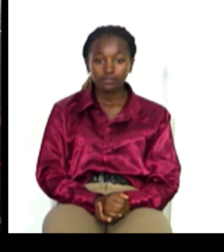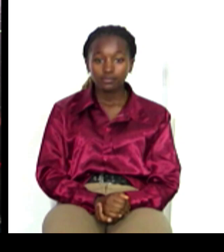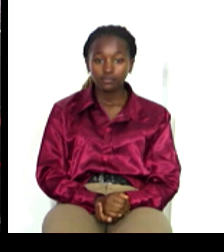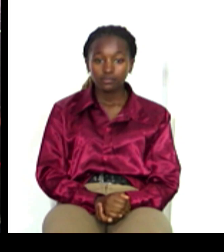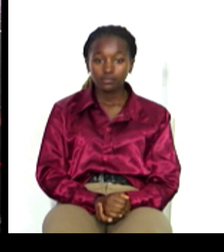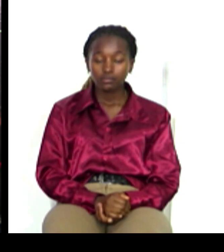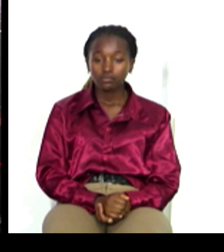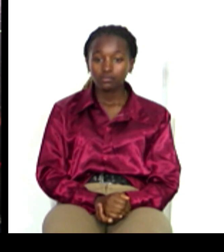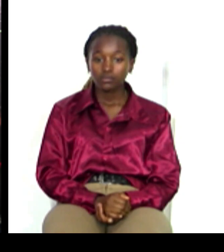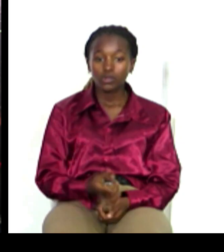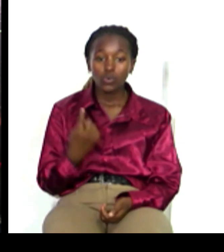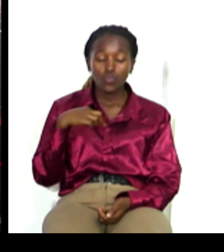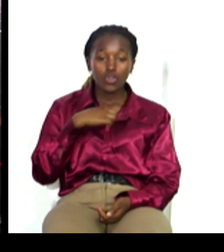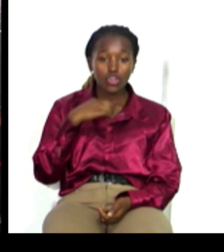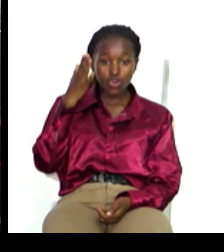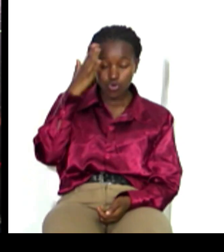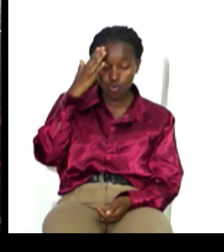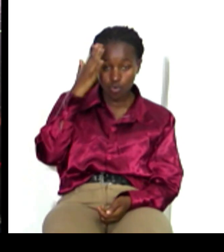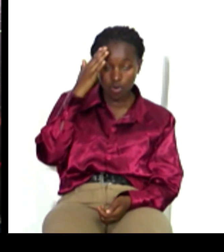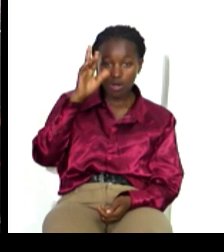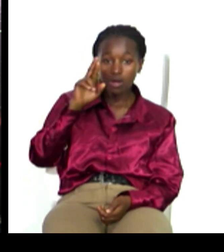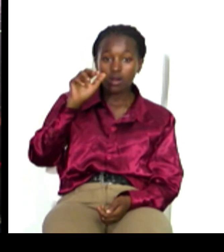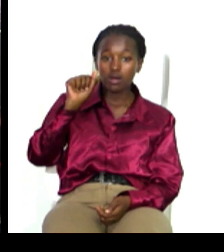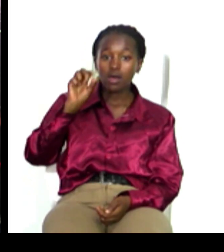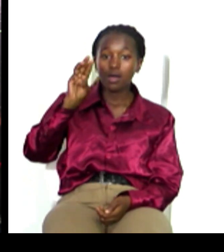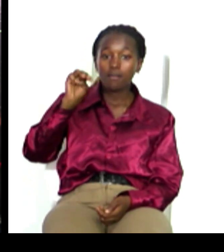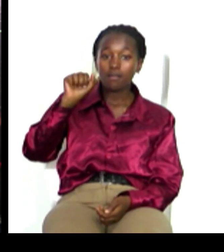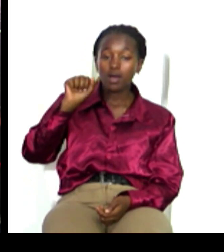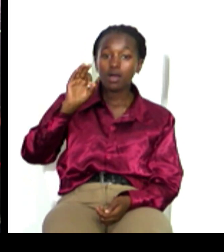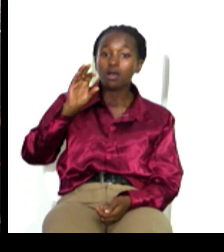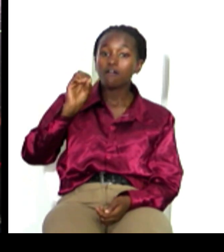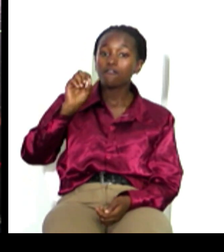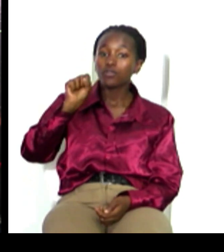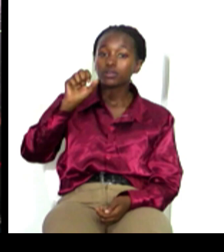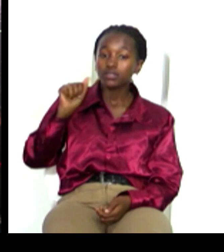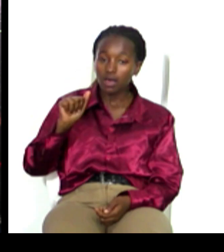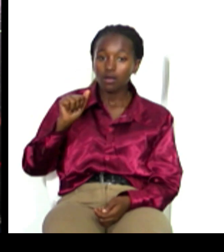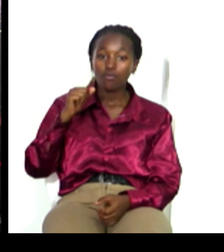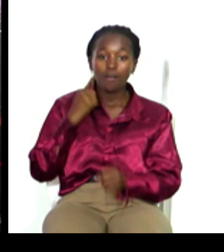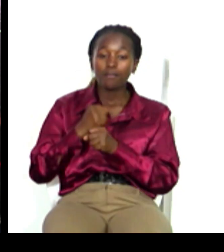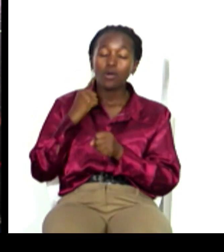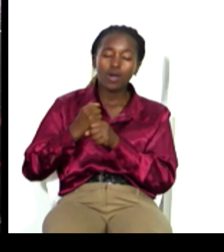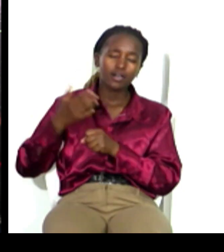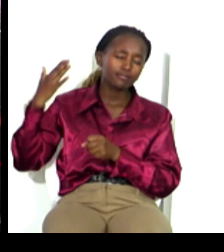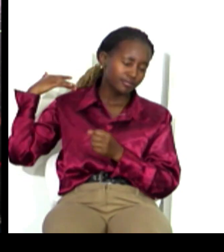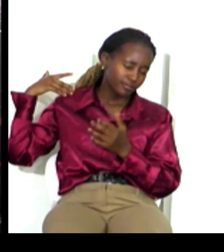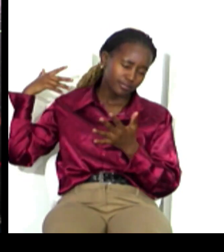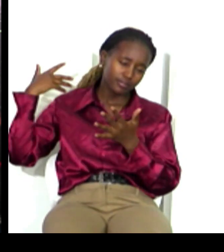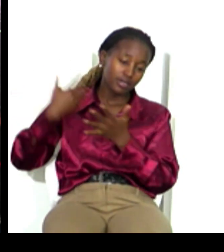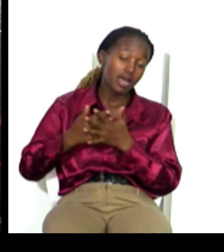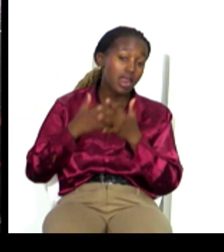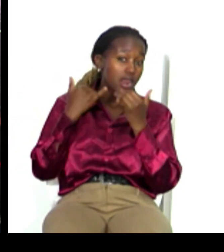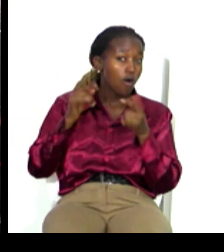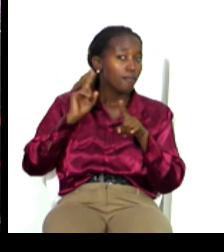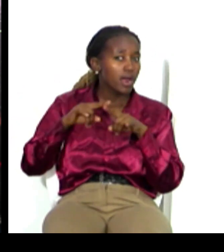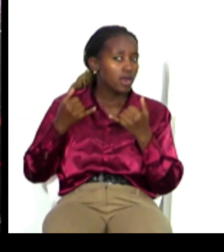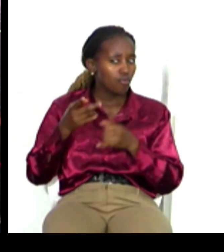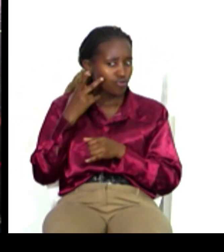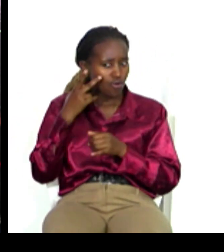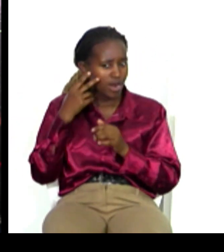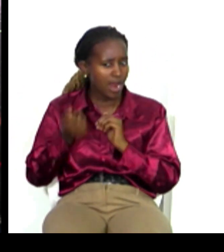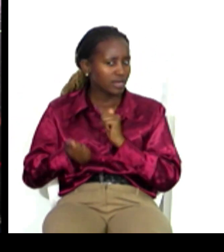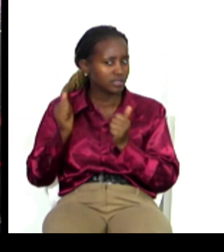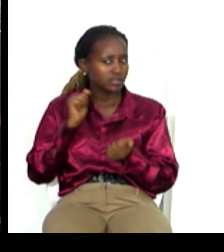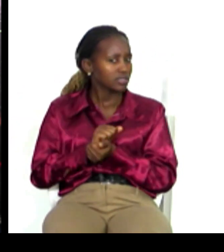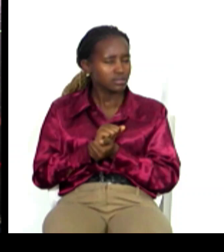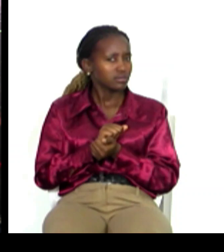that Ramaphosa Yes. wametoka mbali na baba. Kuona that Ramaphosa anaenda kuvotia Djibouti. He came